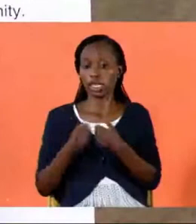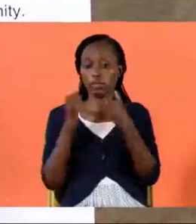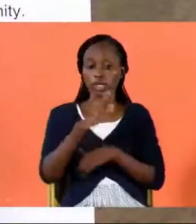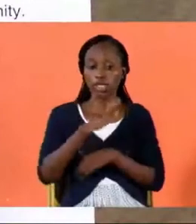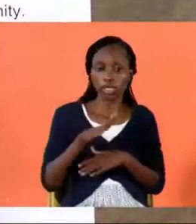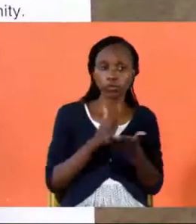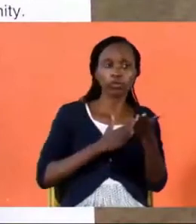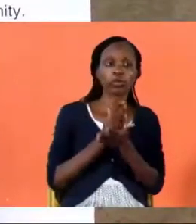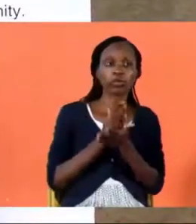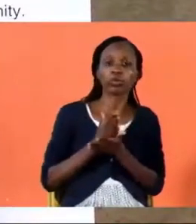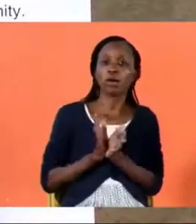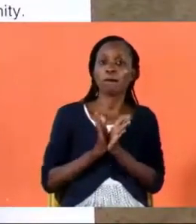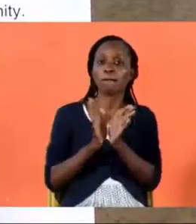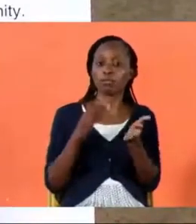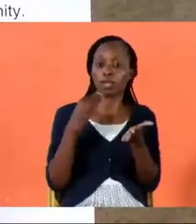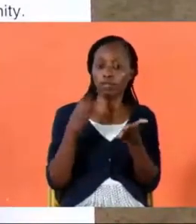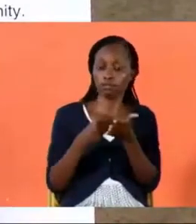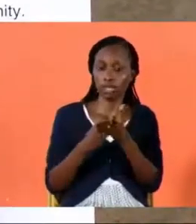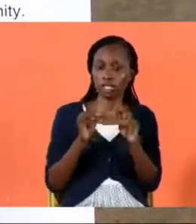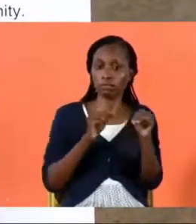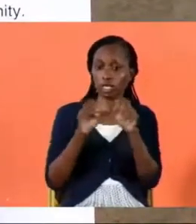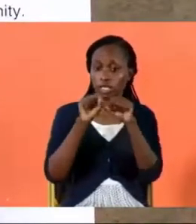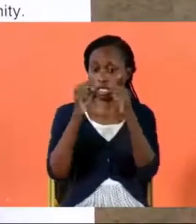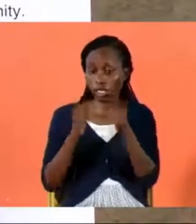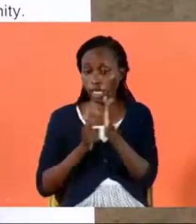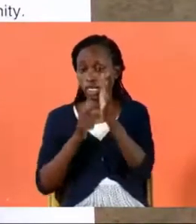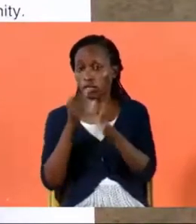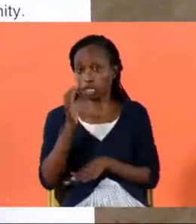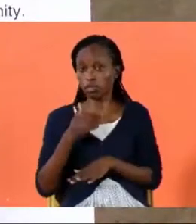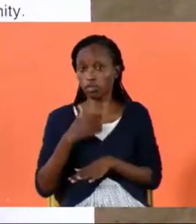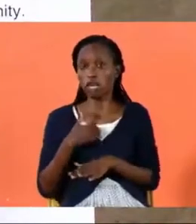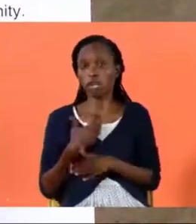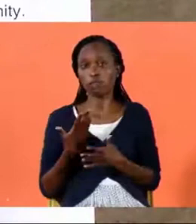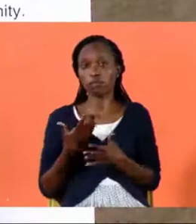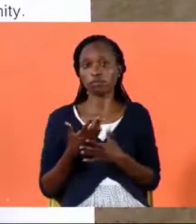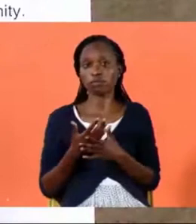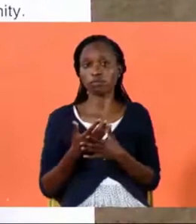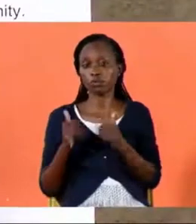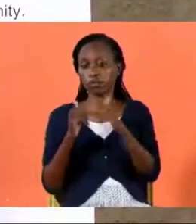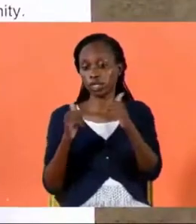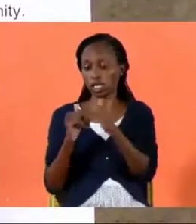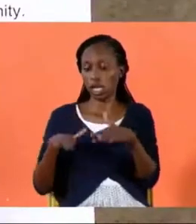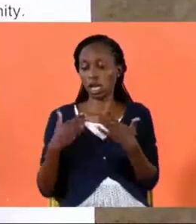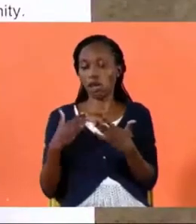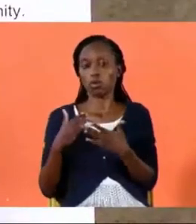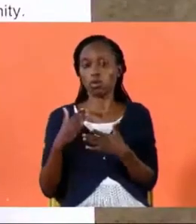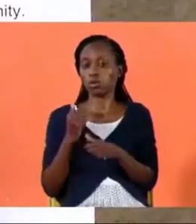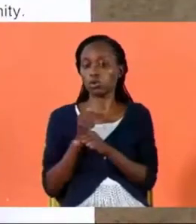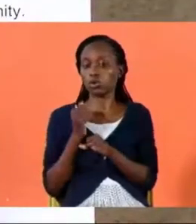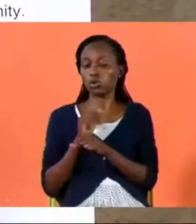finance management system. So if, for instance, you have leaks in the way you manage your finances